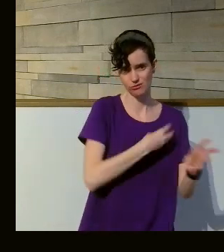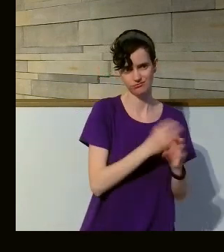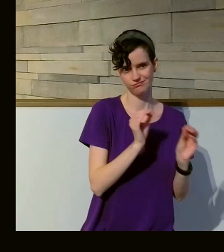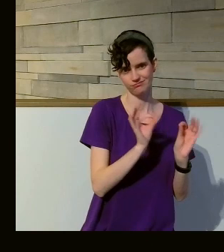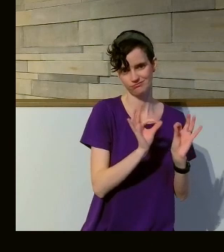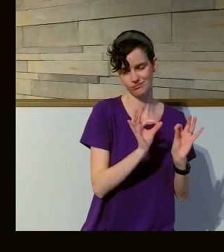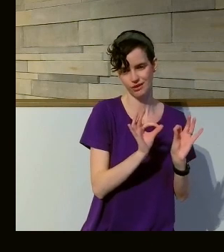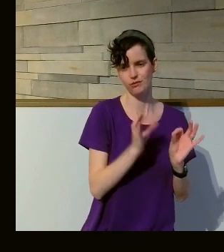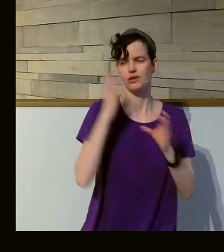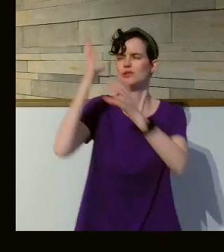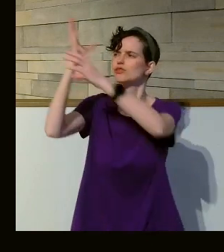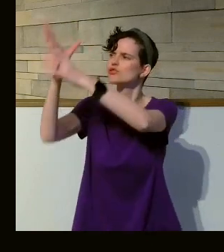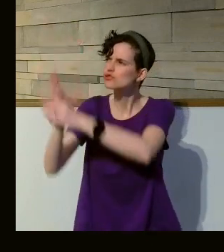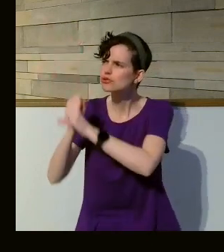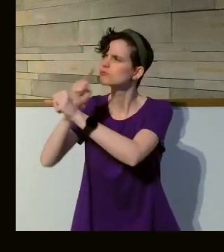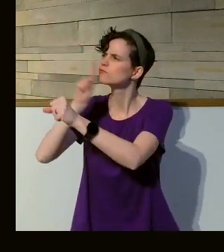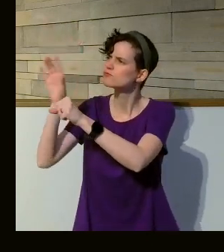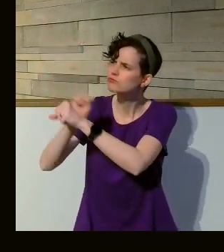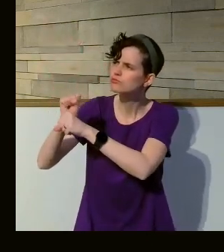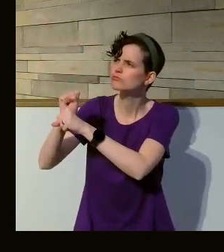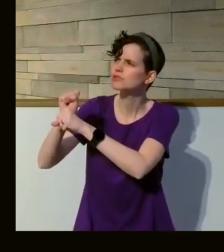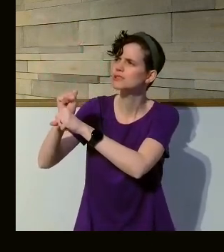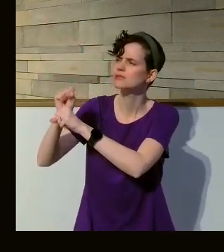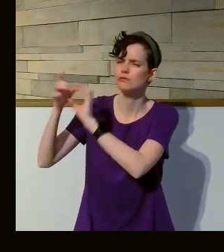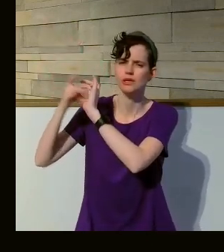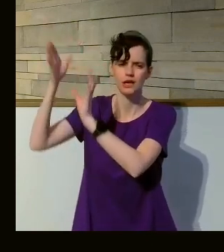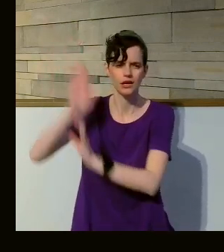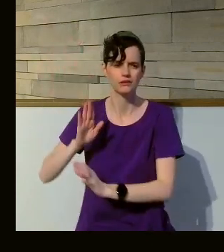their trust wholly in God. That's what we do.